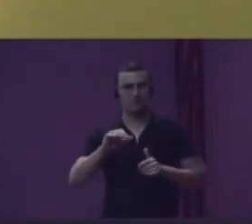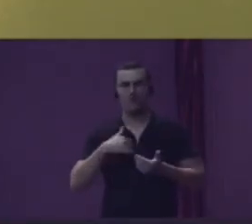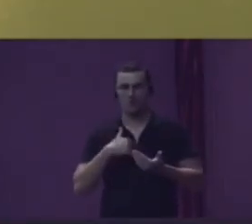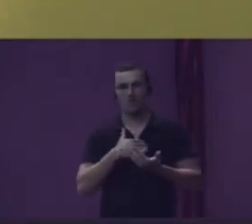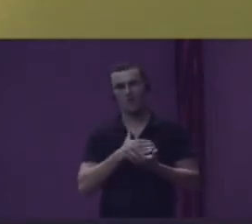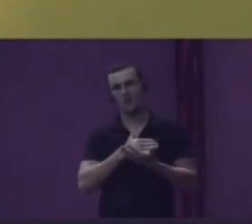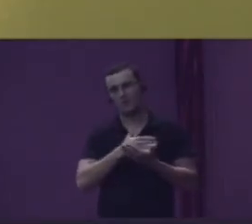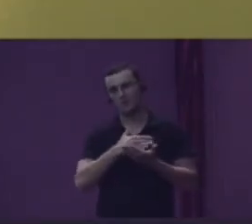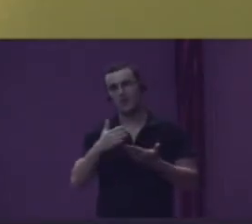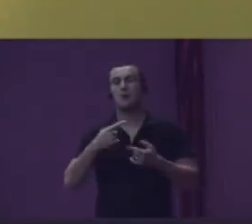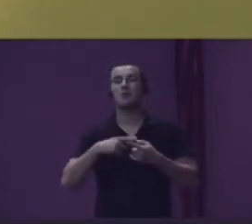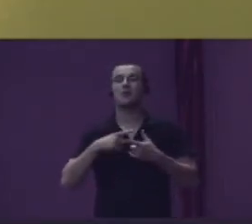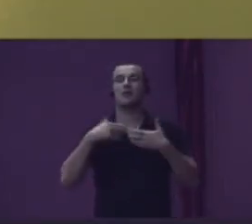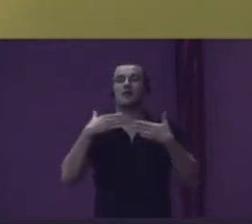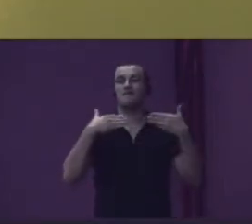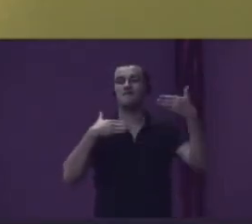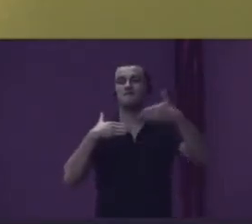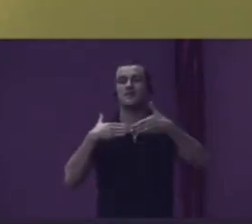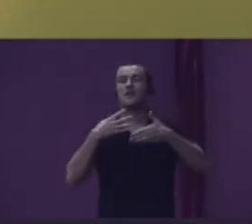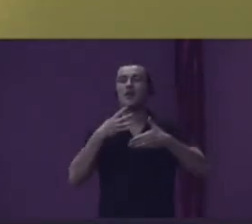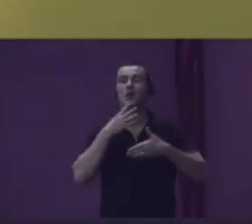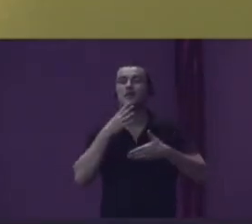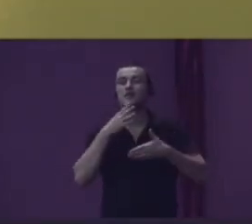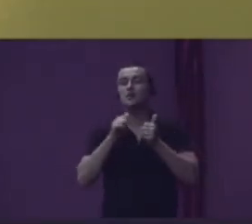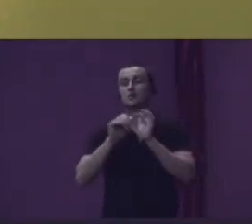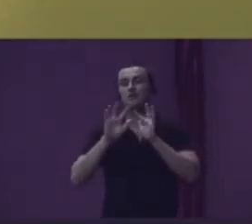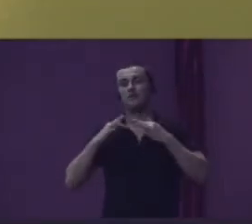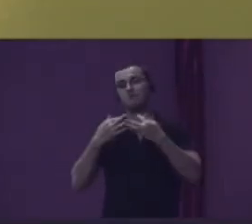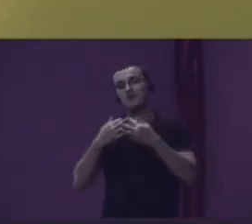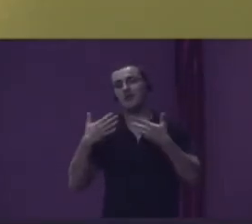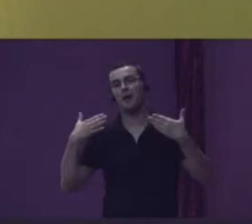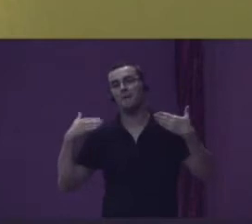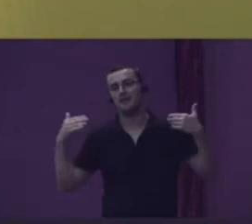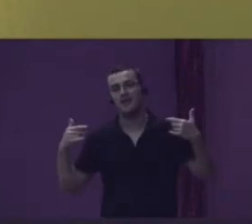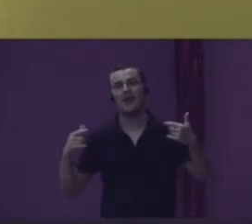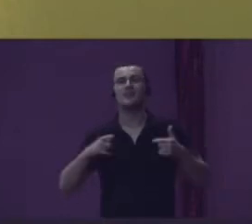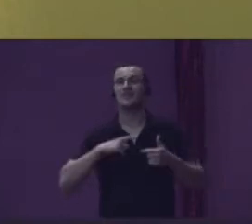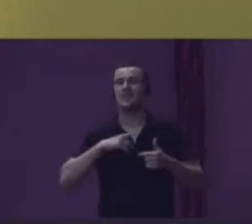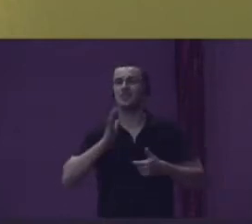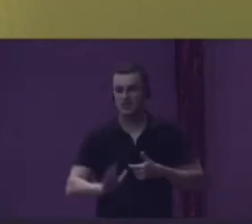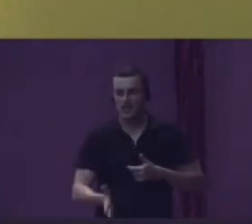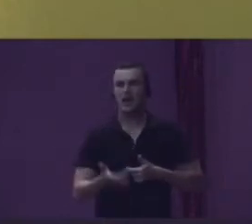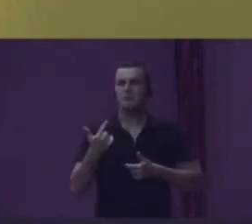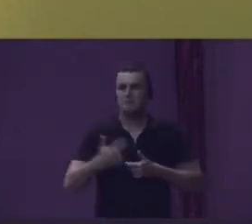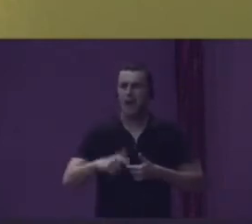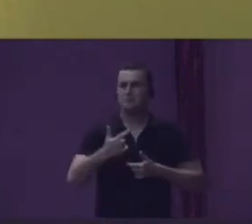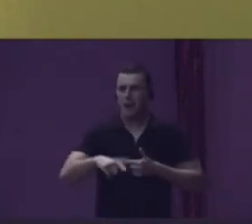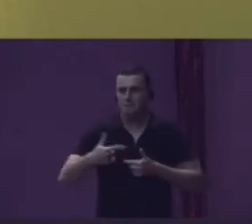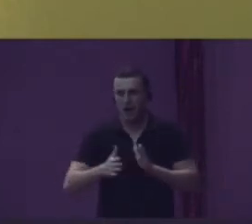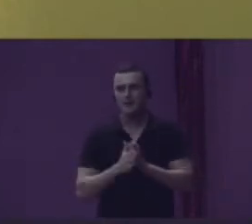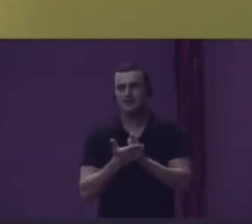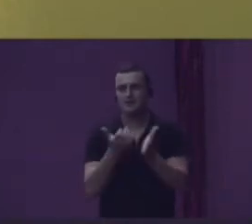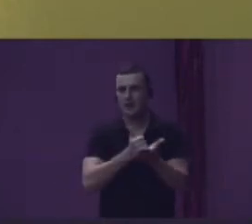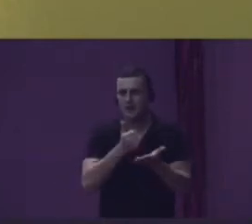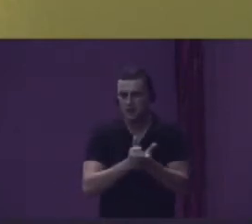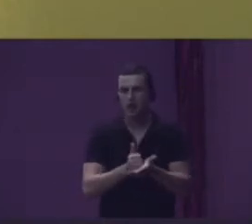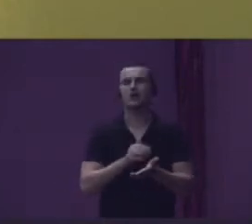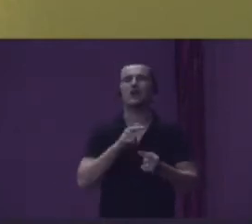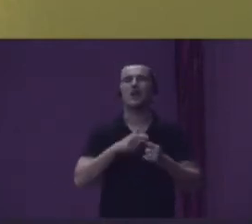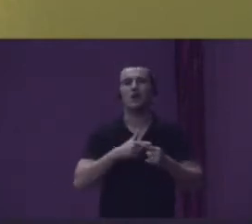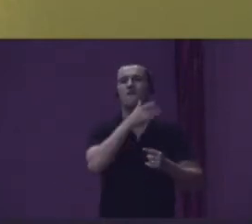work, as Ivana said, I work in global health. So I'm going to be talking to you today